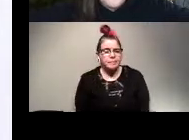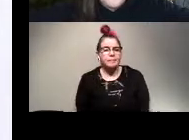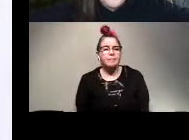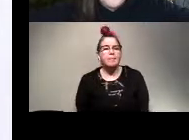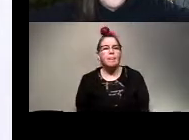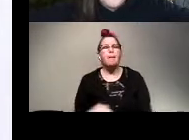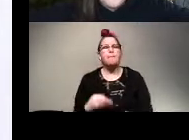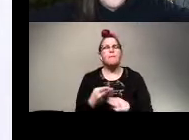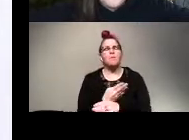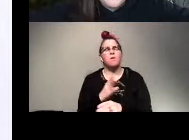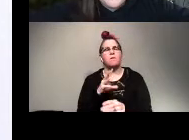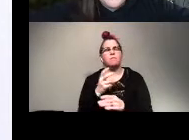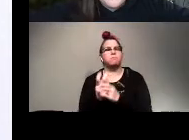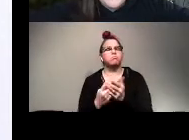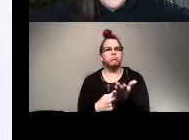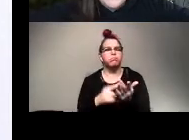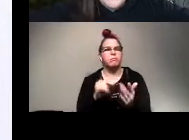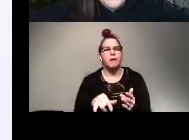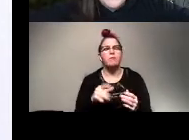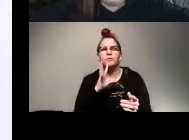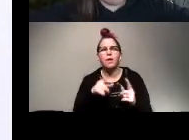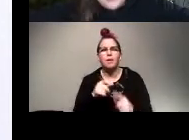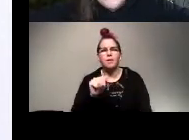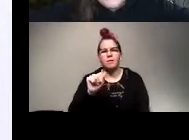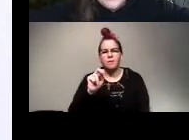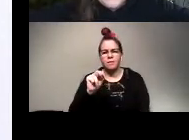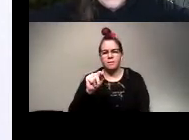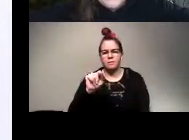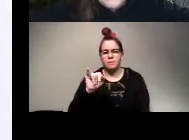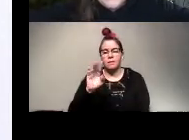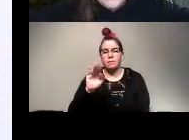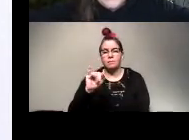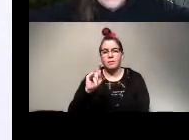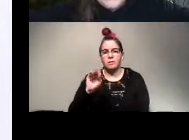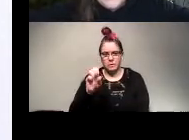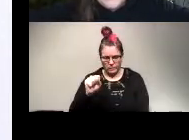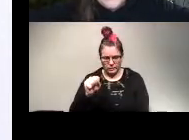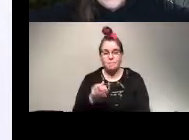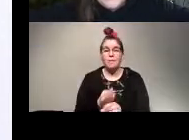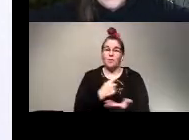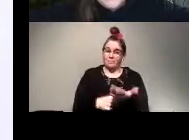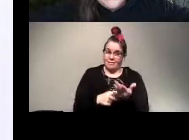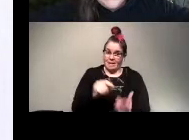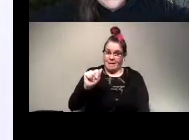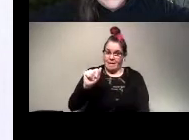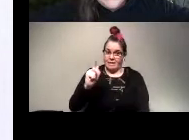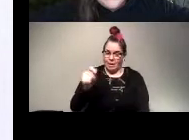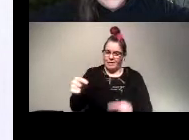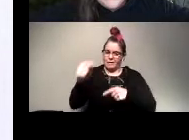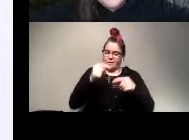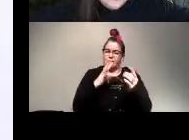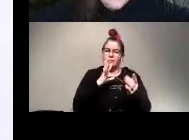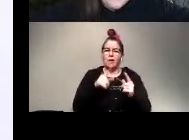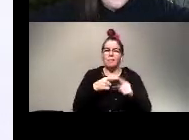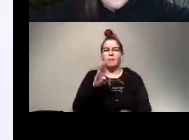antibiotic resistance, we should talk about antibiotics. And before we talk about antibiotics, we need to talk a little bit about